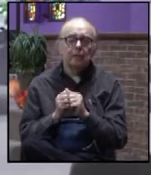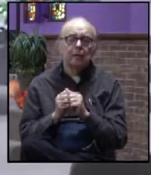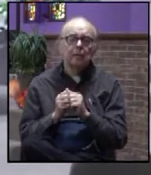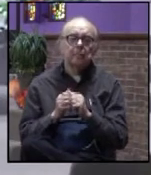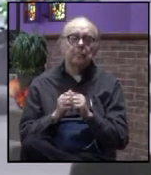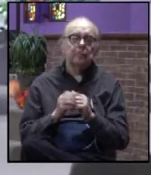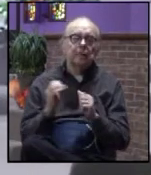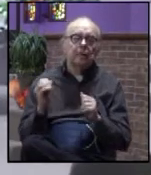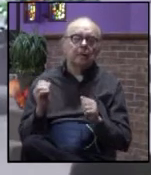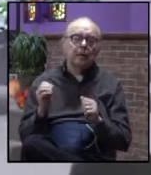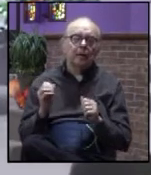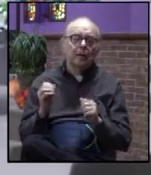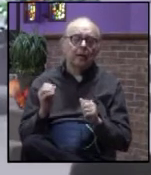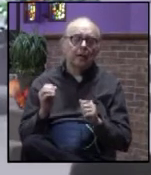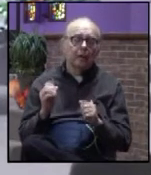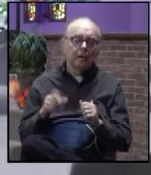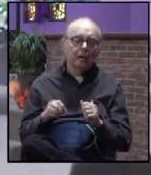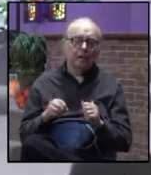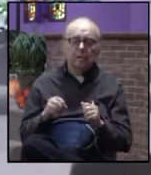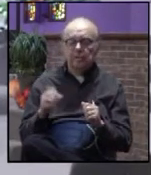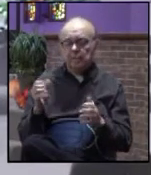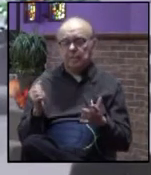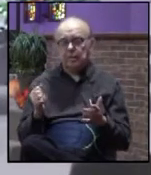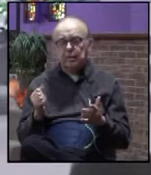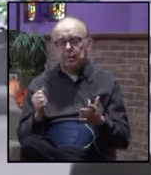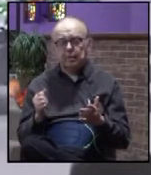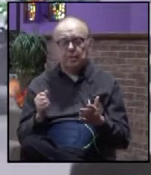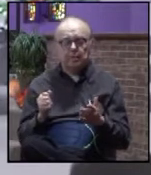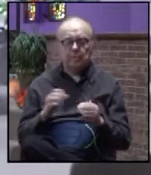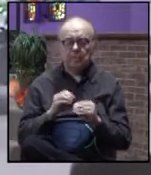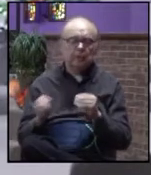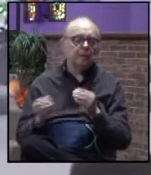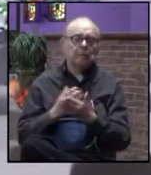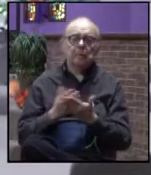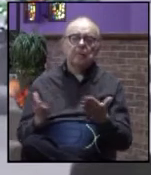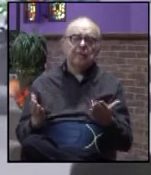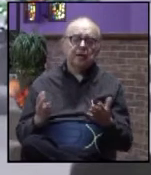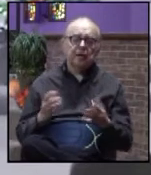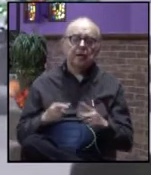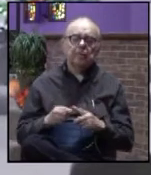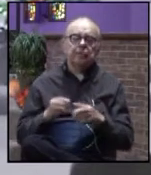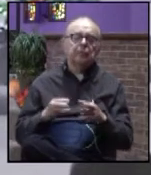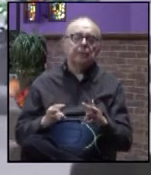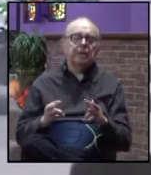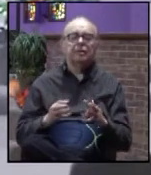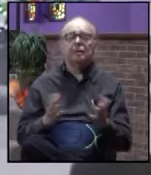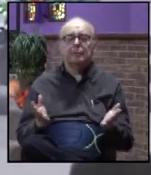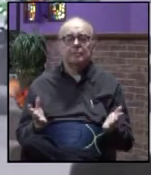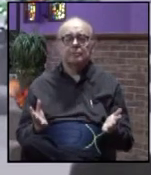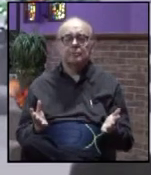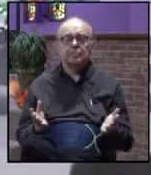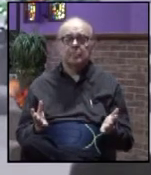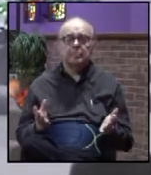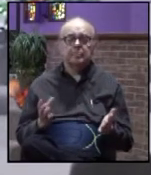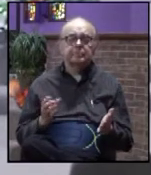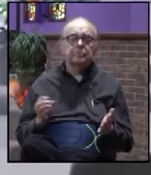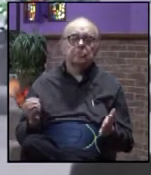And so you would take and, you know, put these things in certain directions and all of this. And